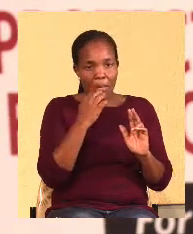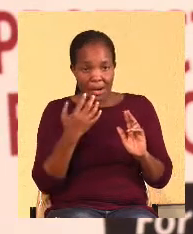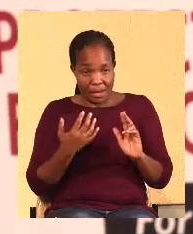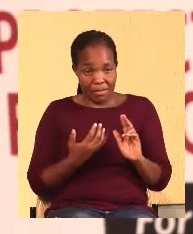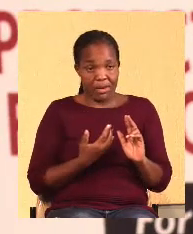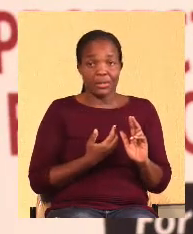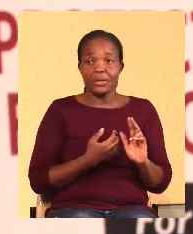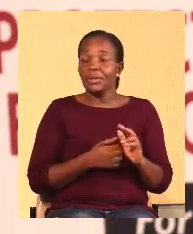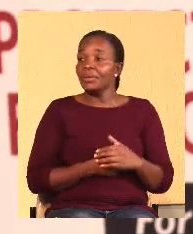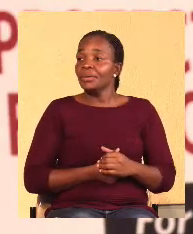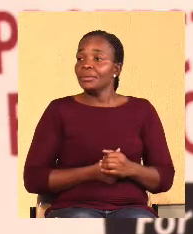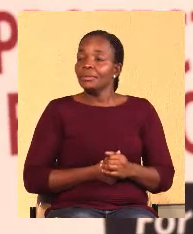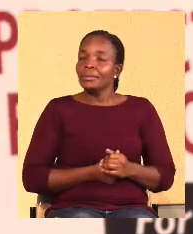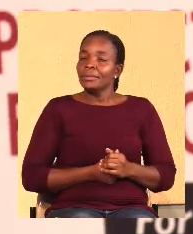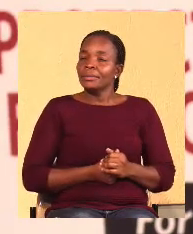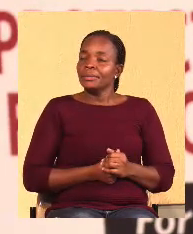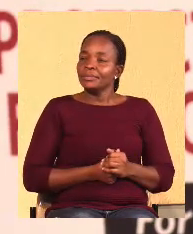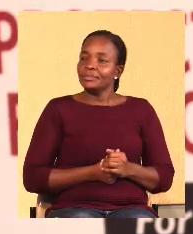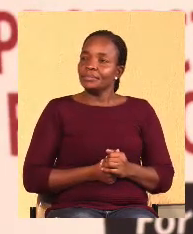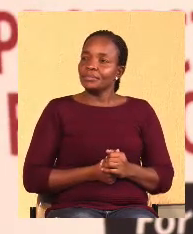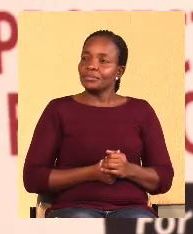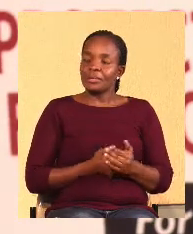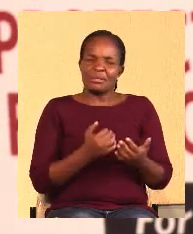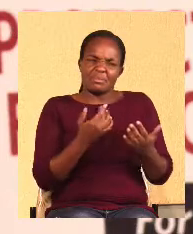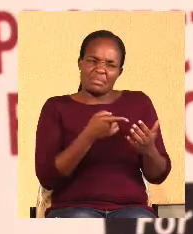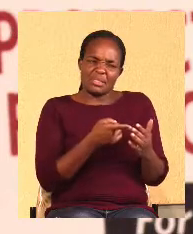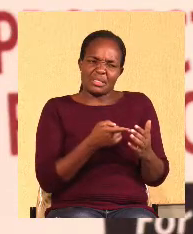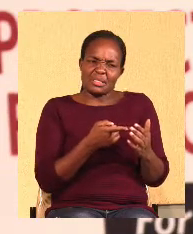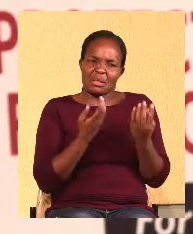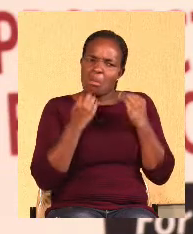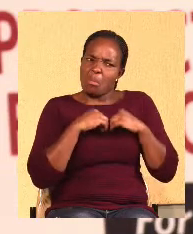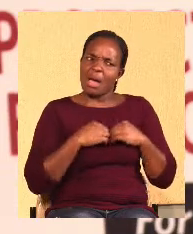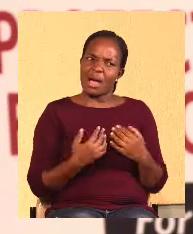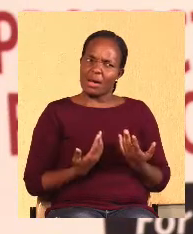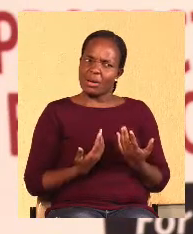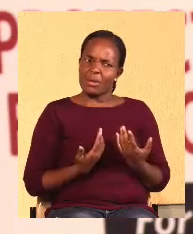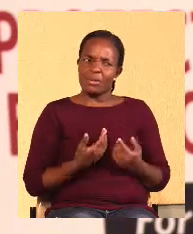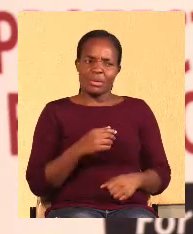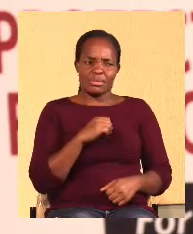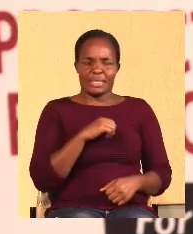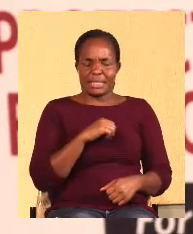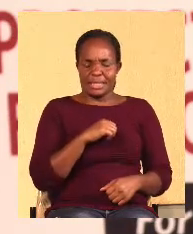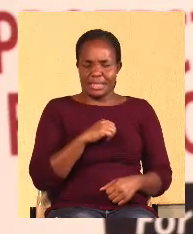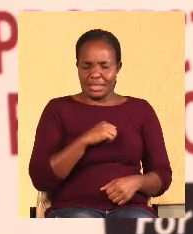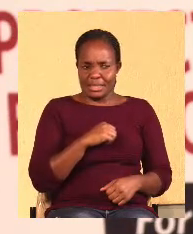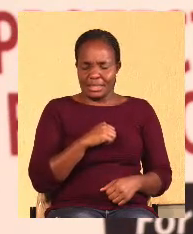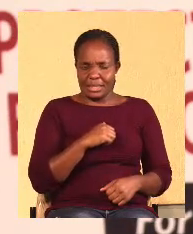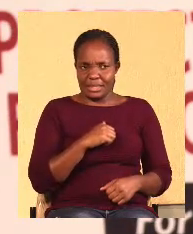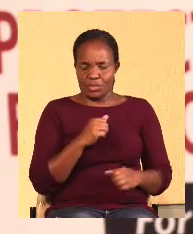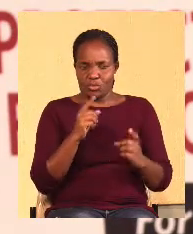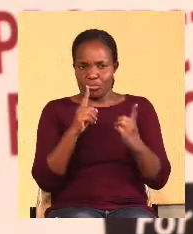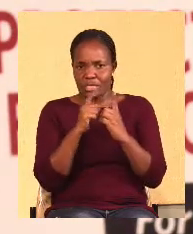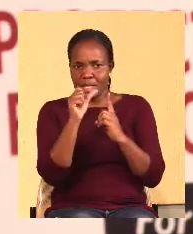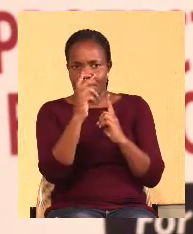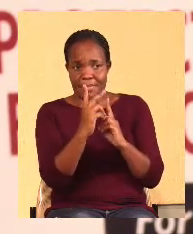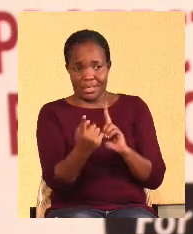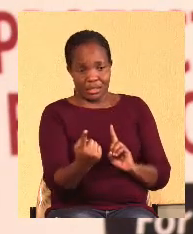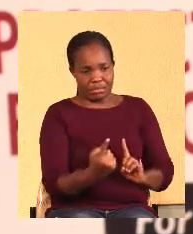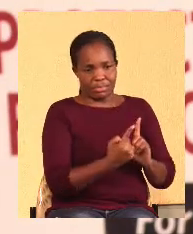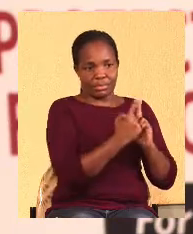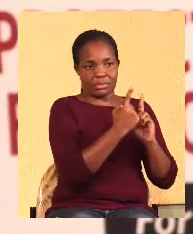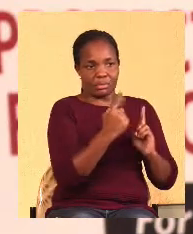times, maybe it's a contact, then for one reason or the other, this person